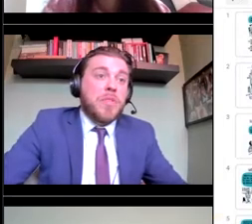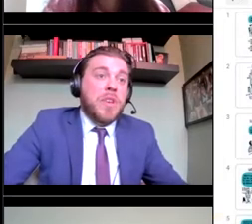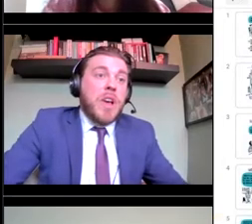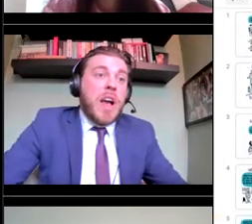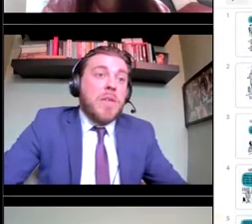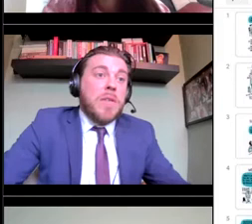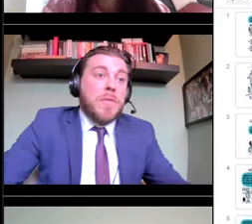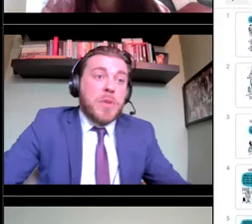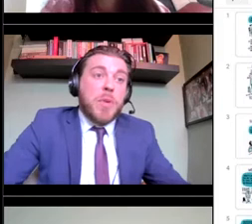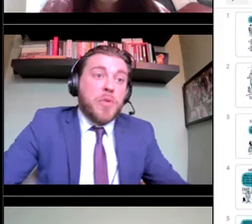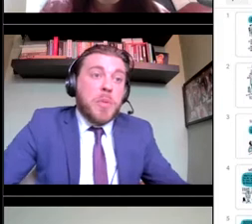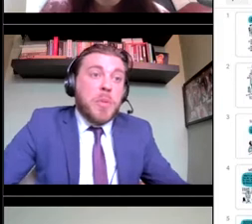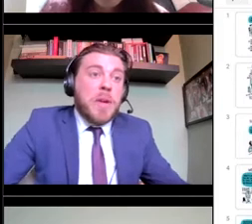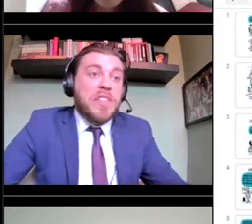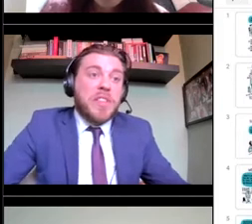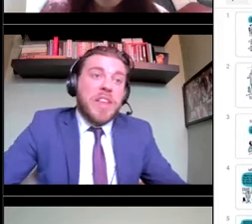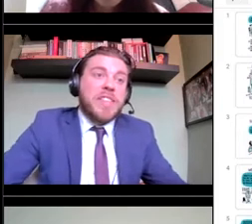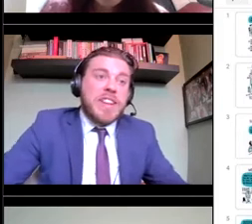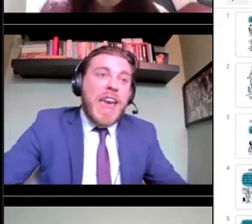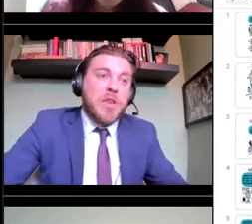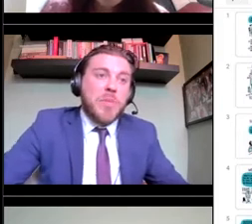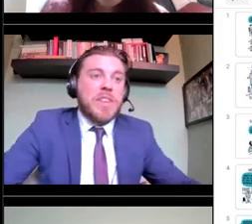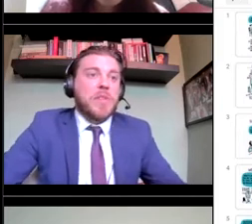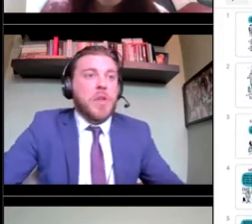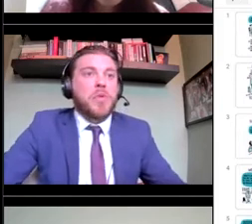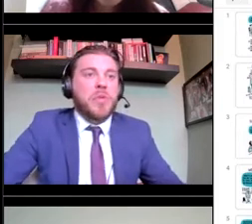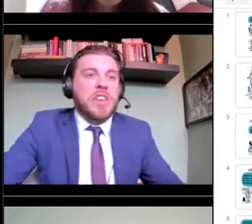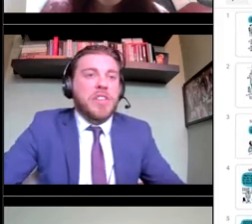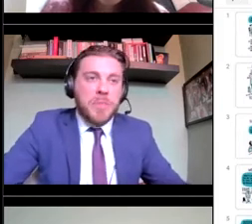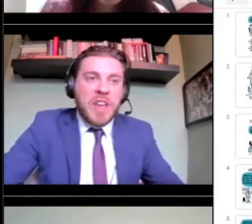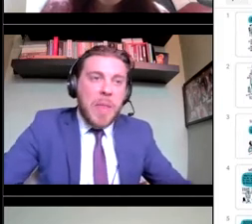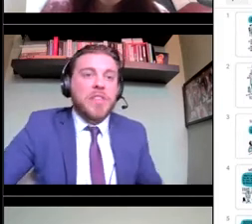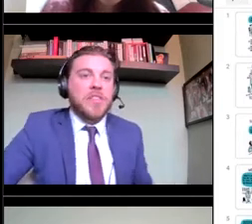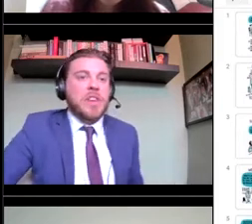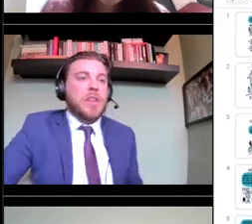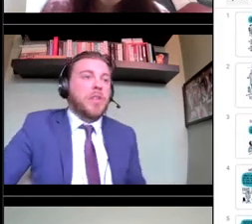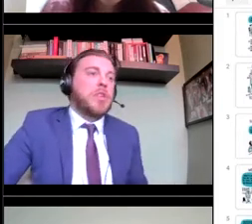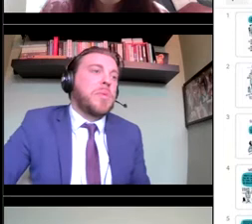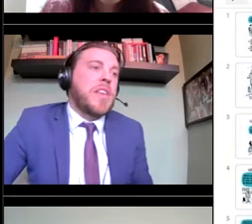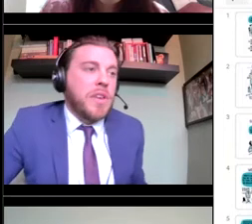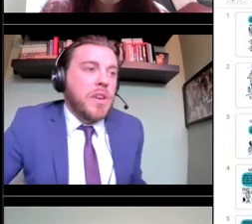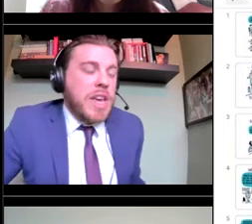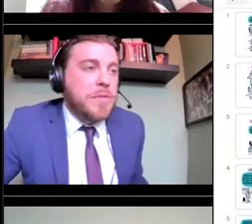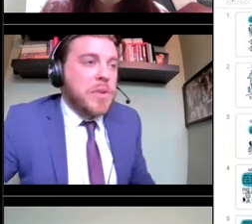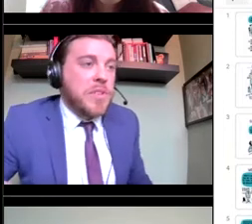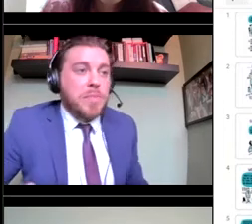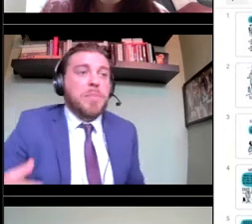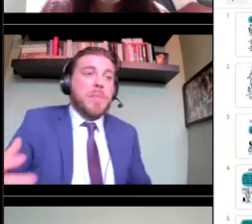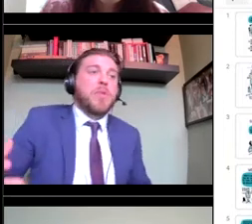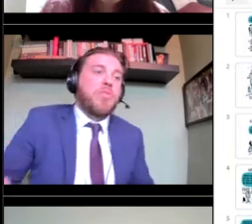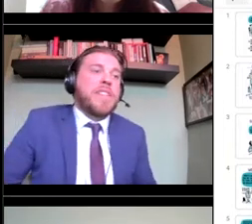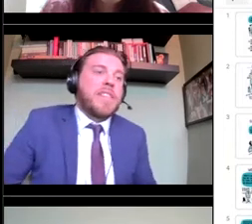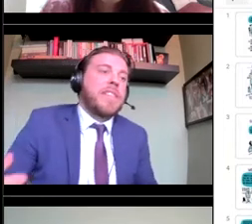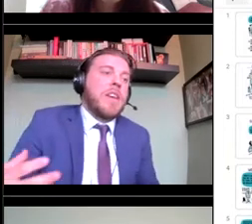outcomes for the most vulnerable by raising the status and expertise of those who teach them. And that's achieved in three ways: influencing